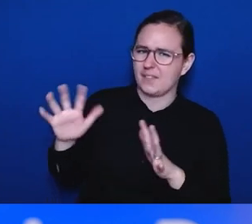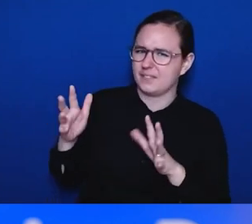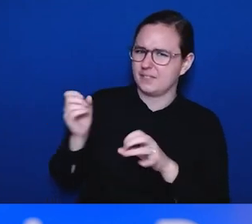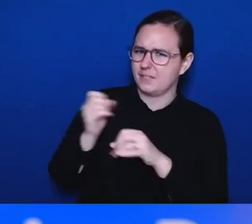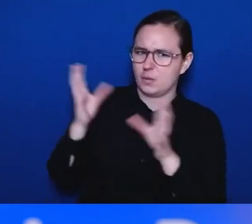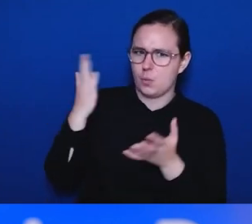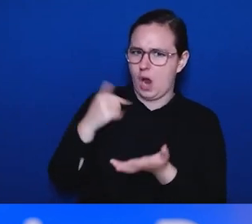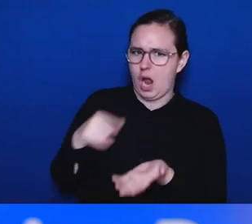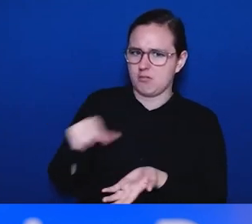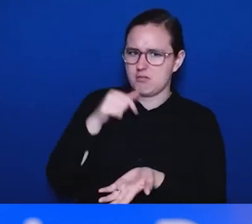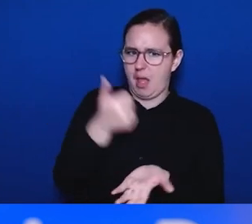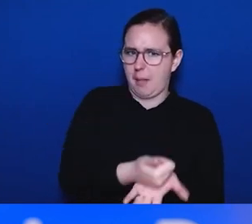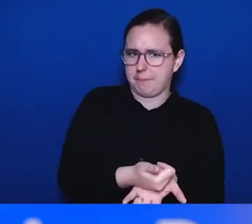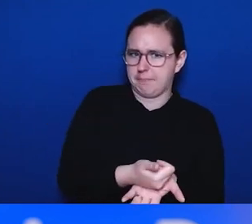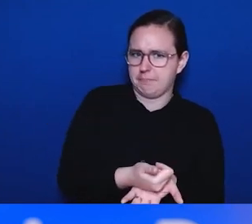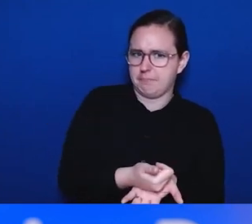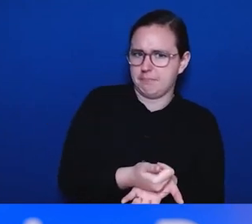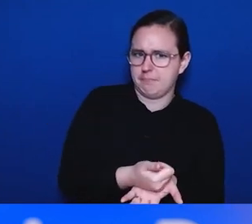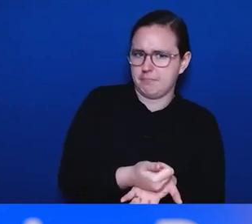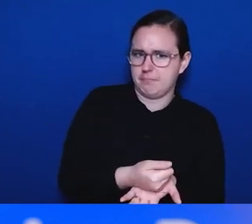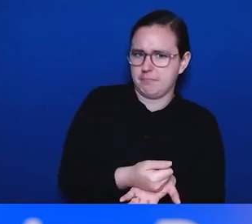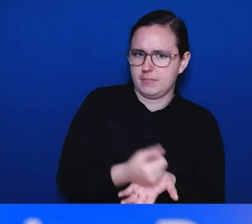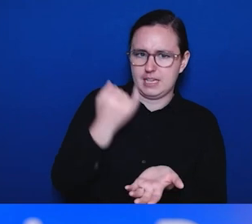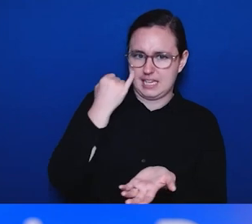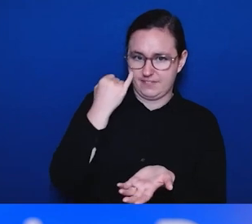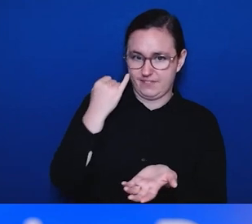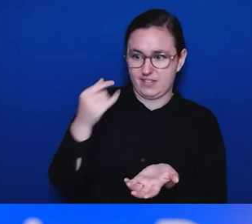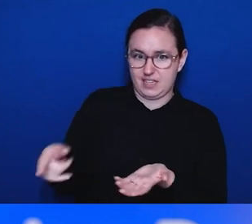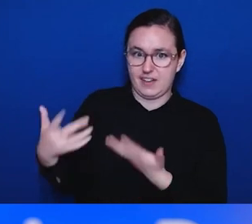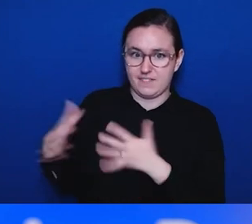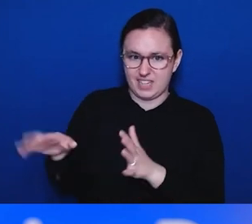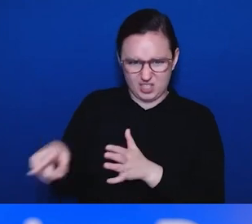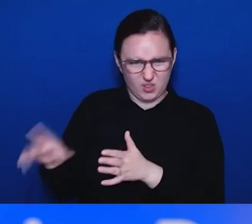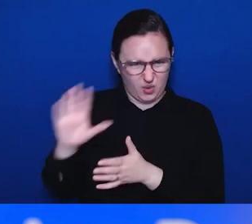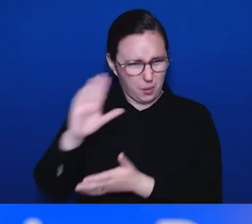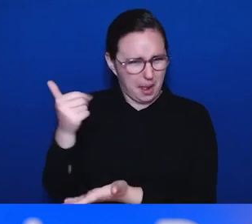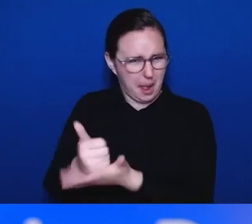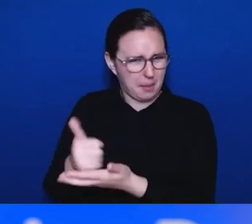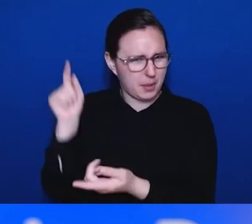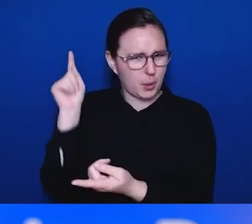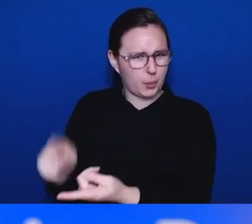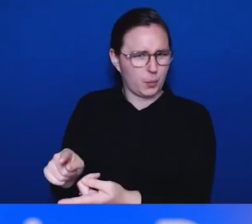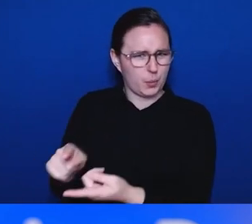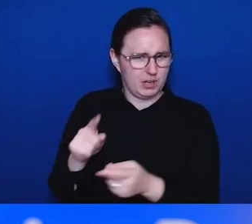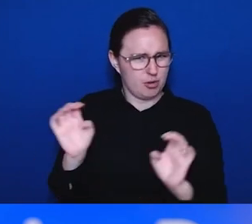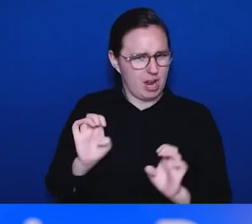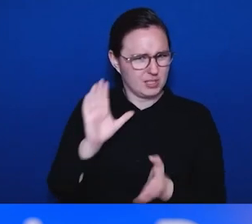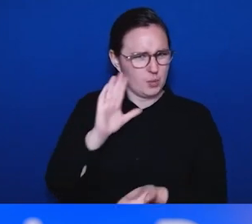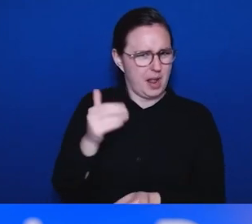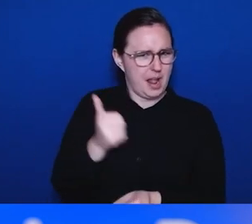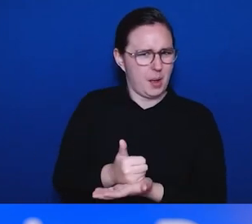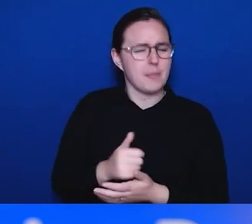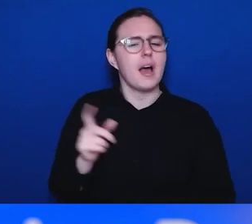the healthcare crisis now. I'm kind of having a difficult time understanding why that would be. What